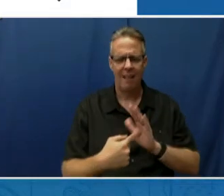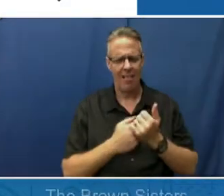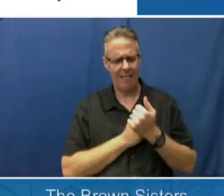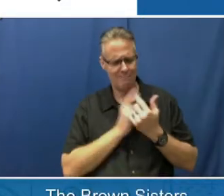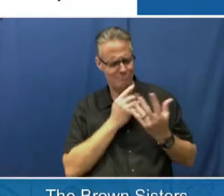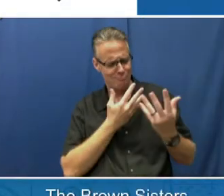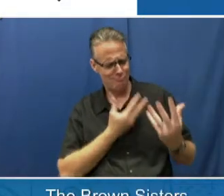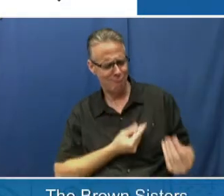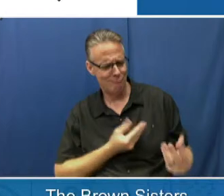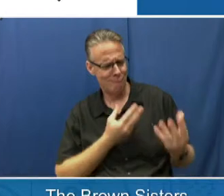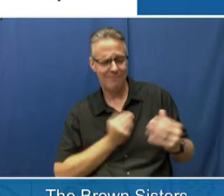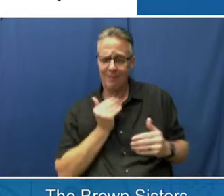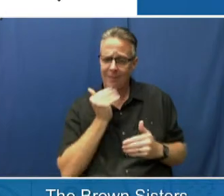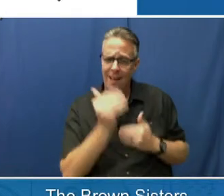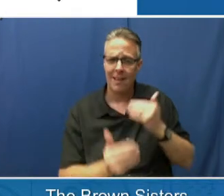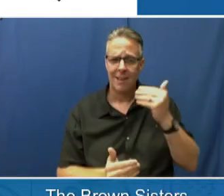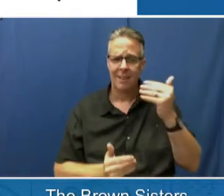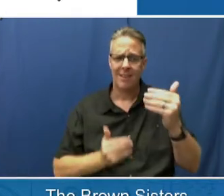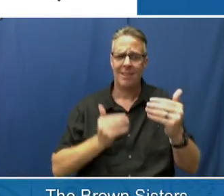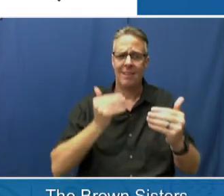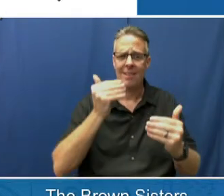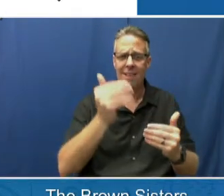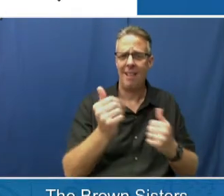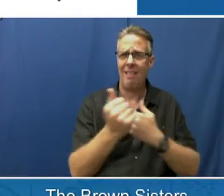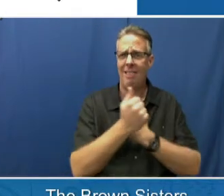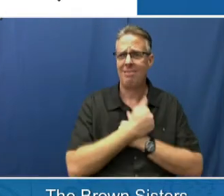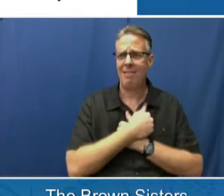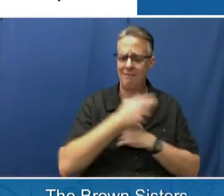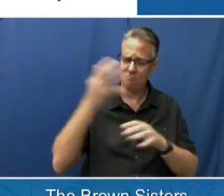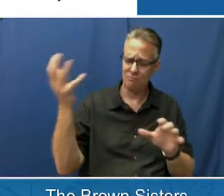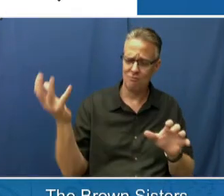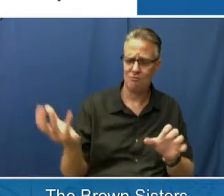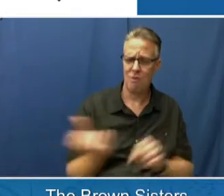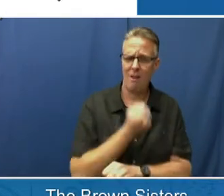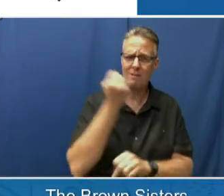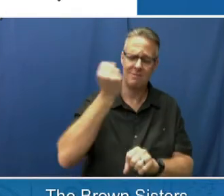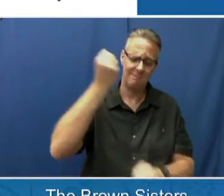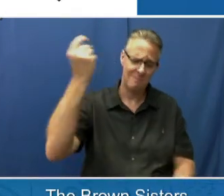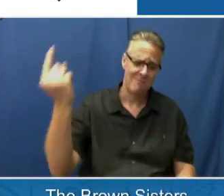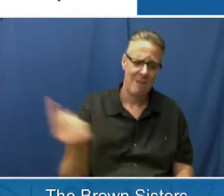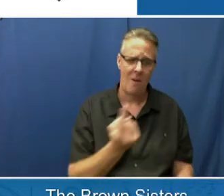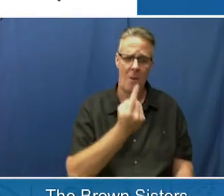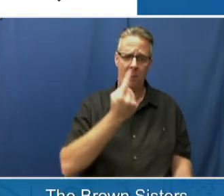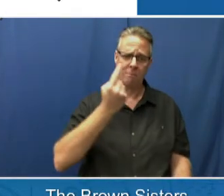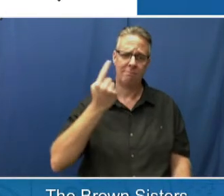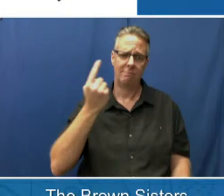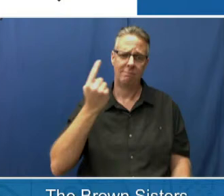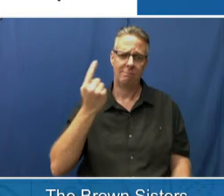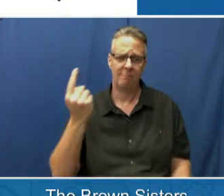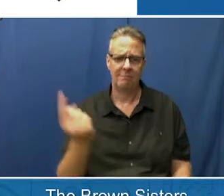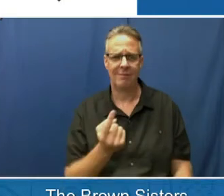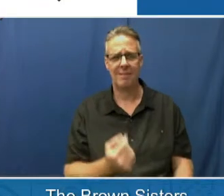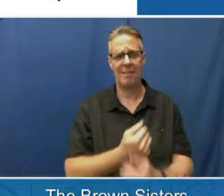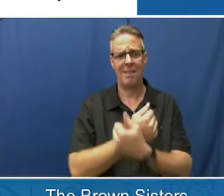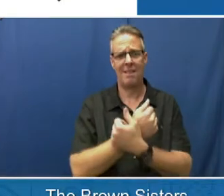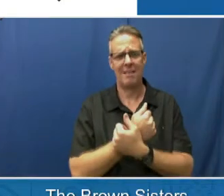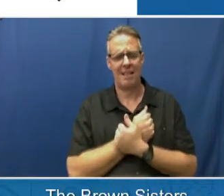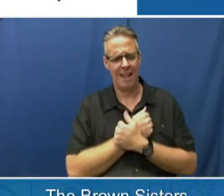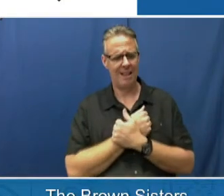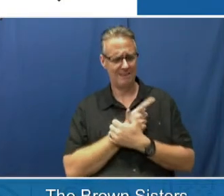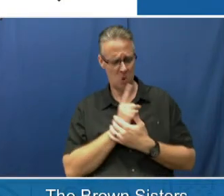gentle, love is kind, love wins every time. Love is